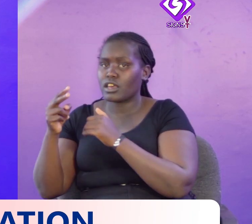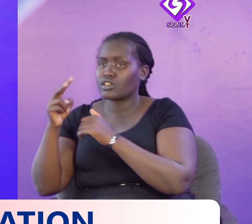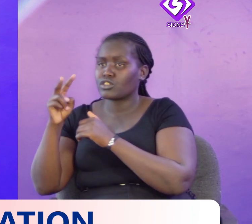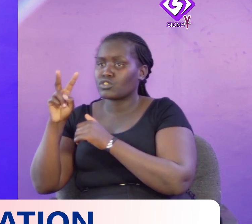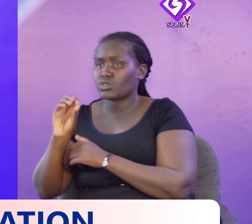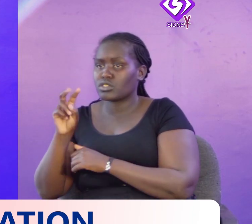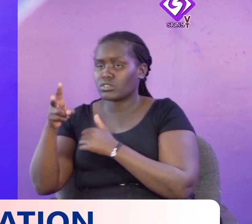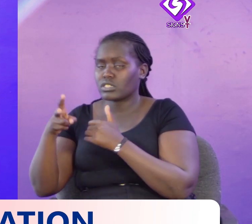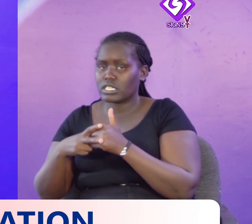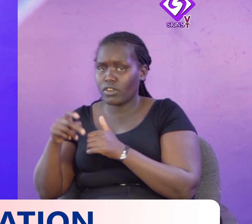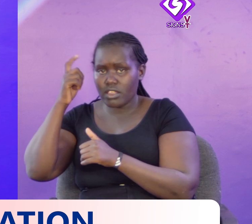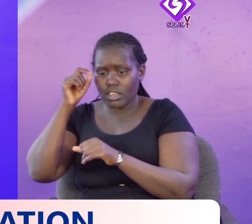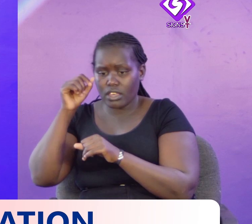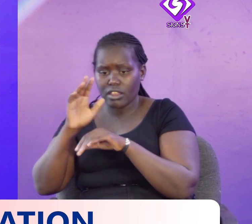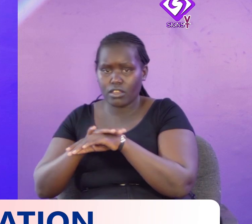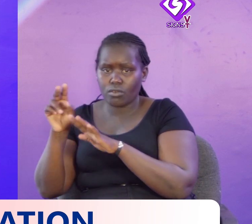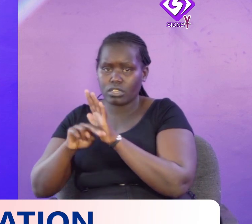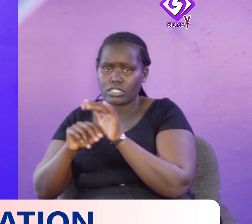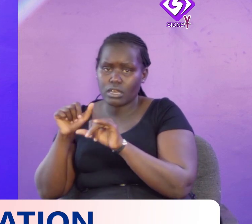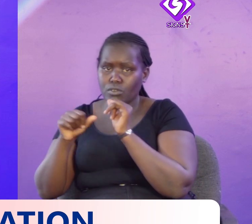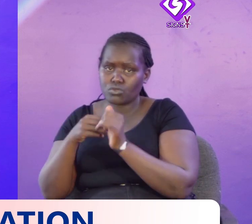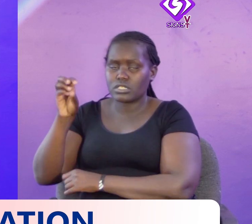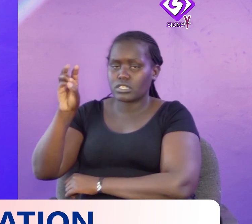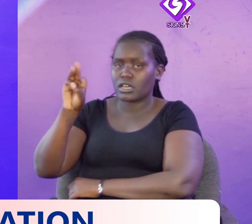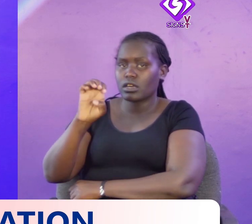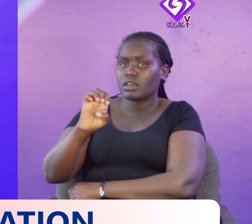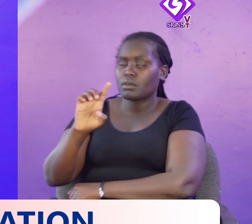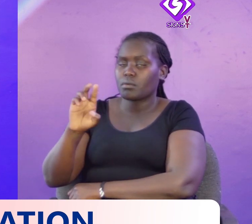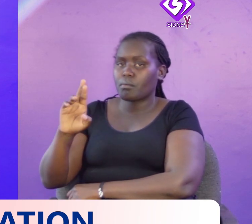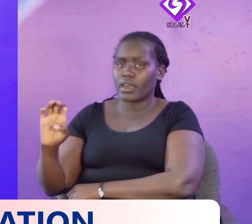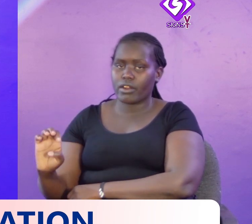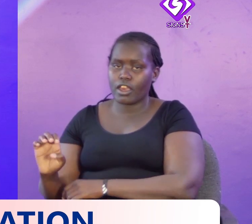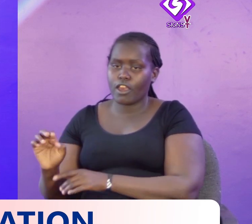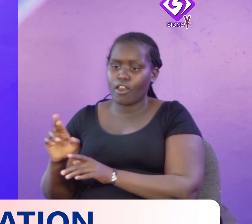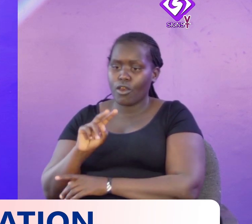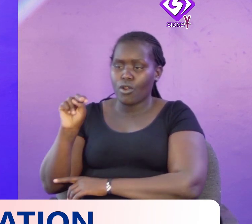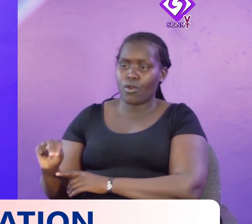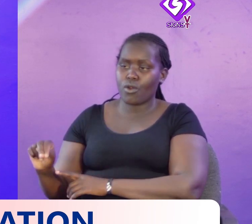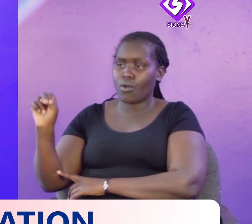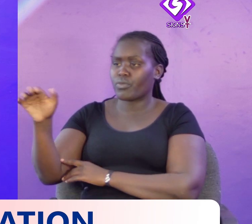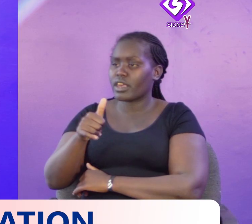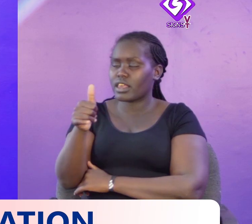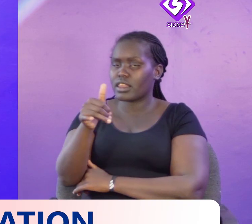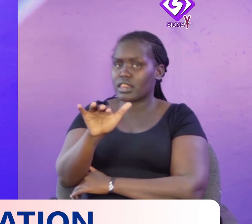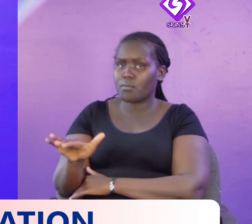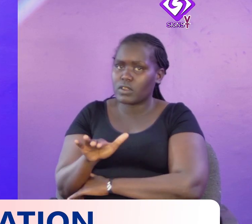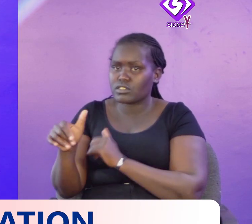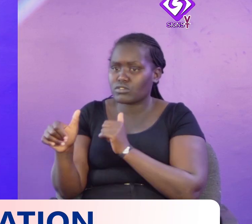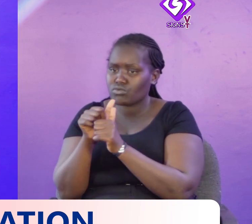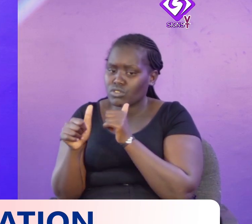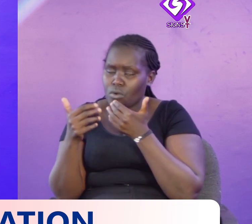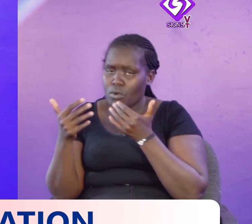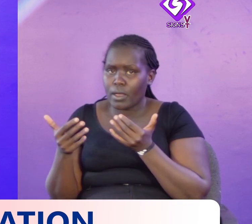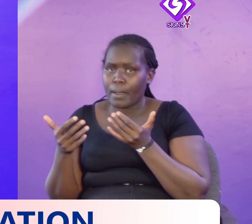goodness of Mbere North, Purko, which other places are going, where